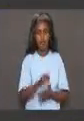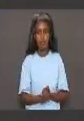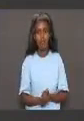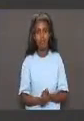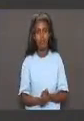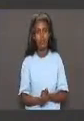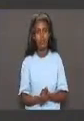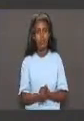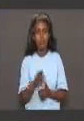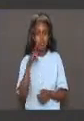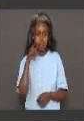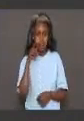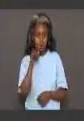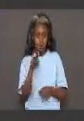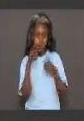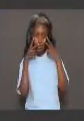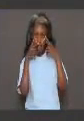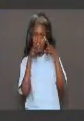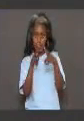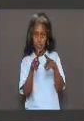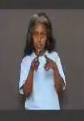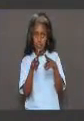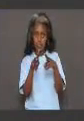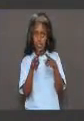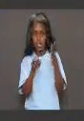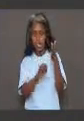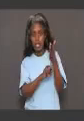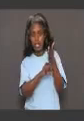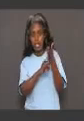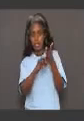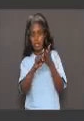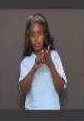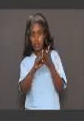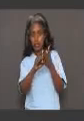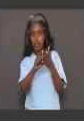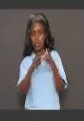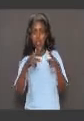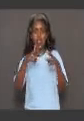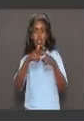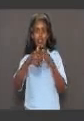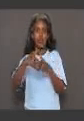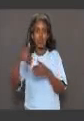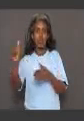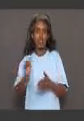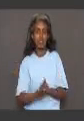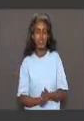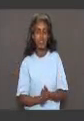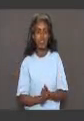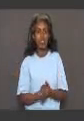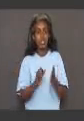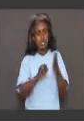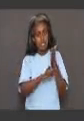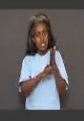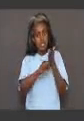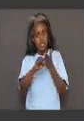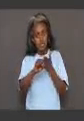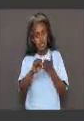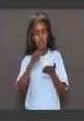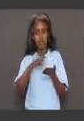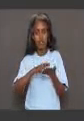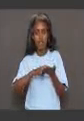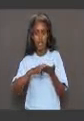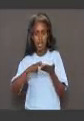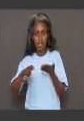can see that it has a segment cut out of it. The segment has a